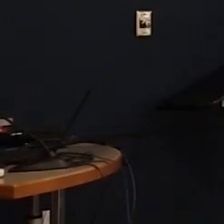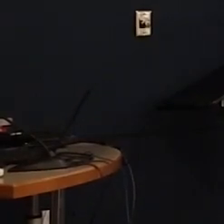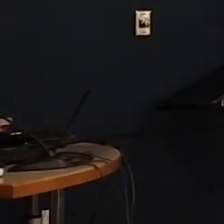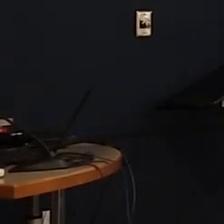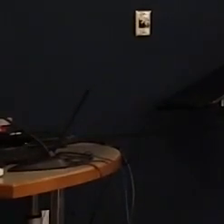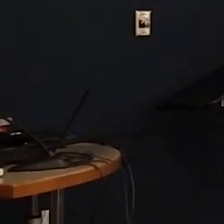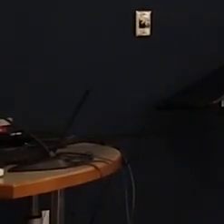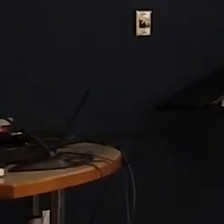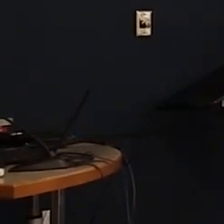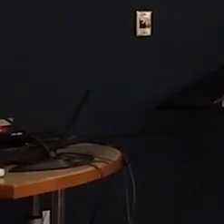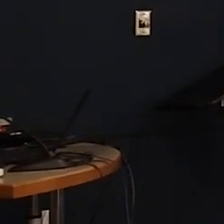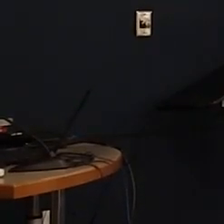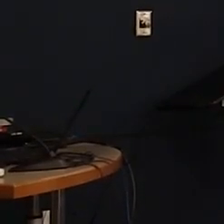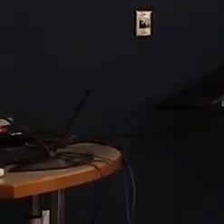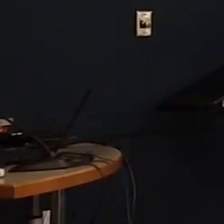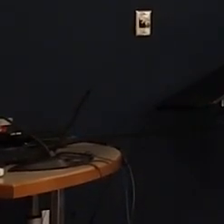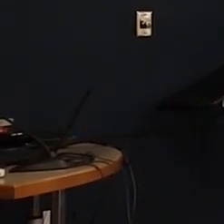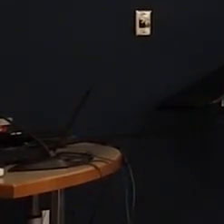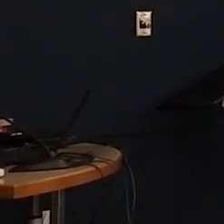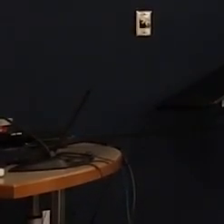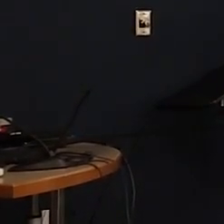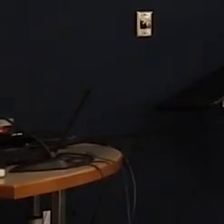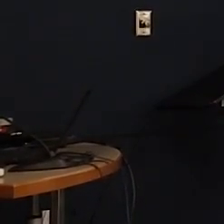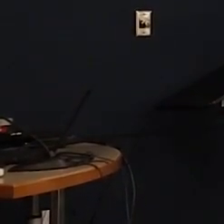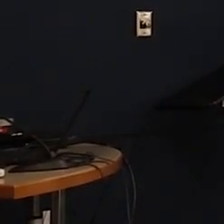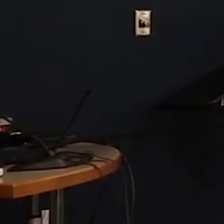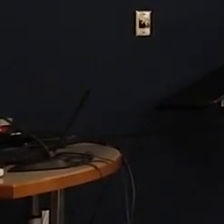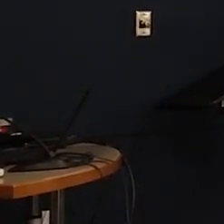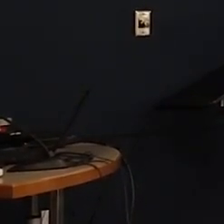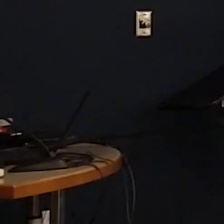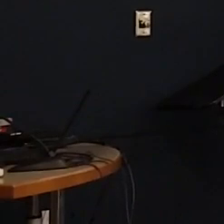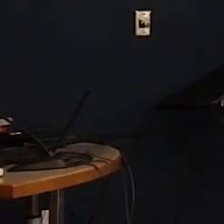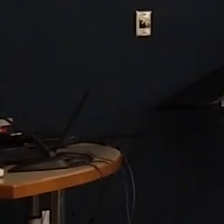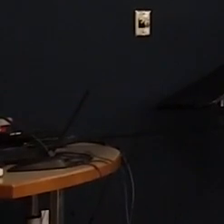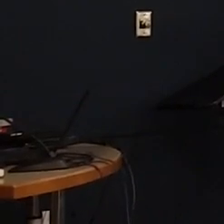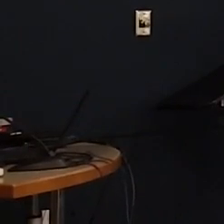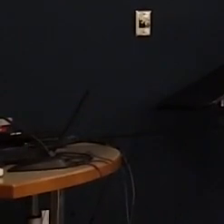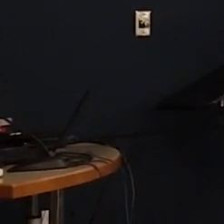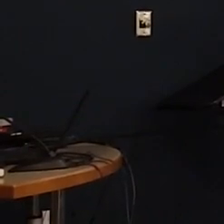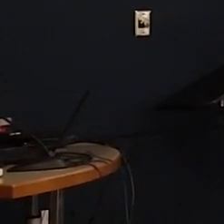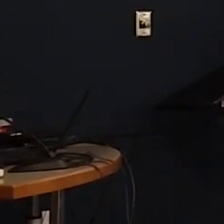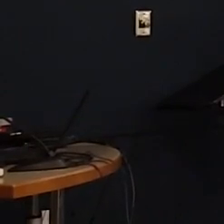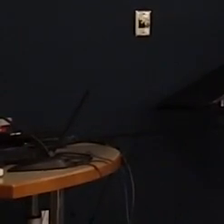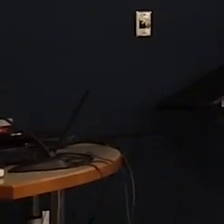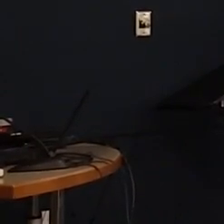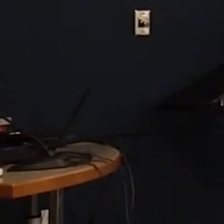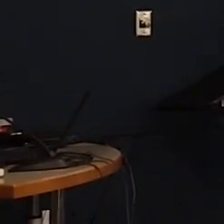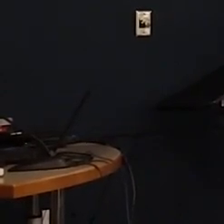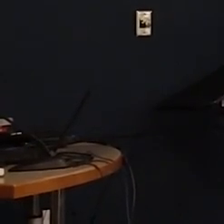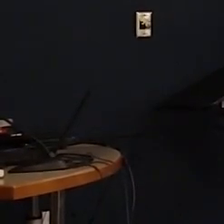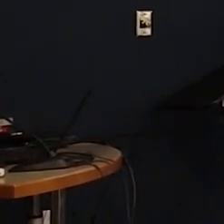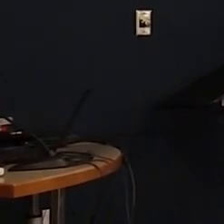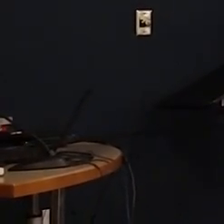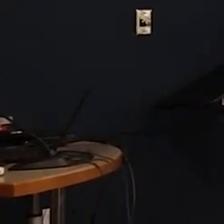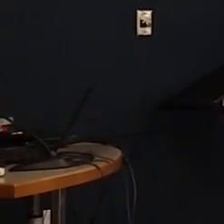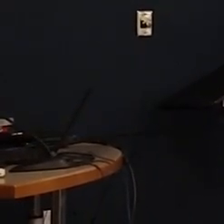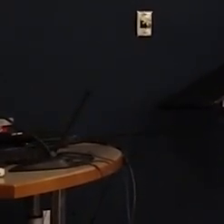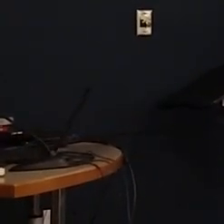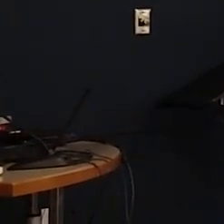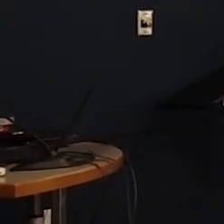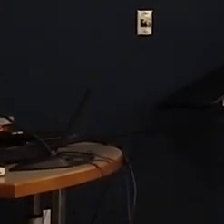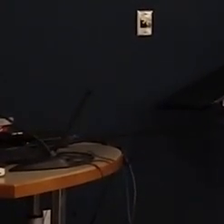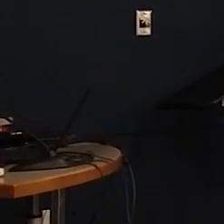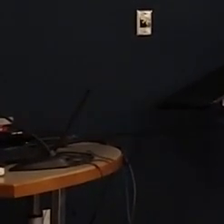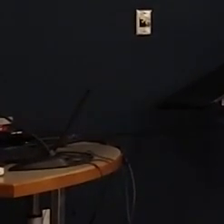do encourage to be brief and concise as possible, but you do have the time to speak to the commissioners, and this is your chance to use it.